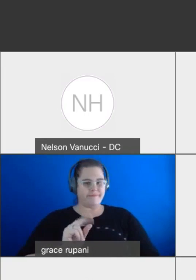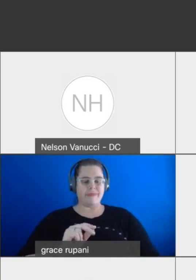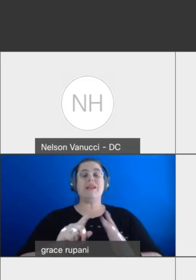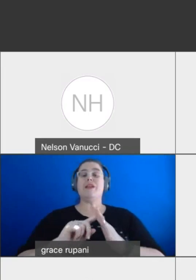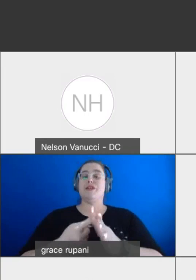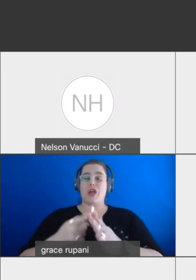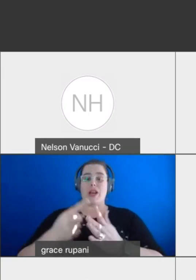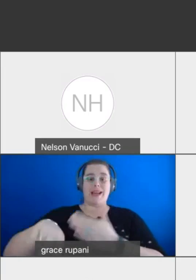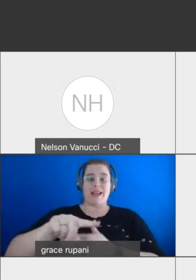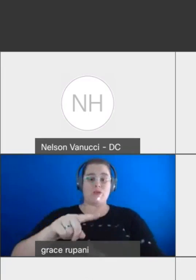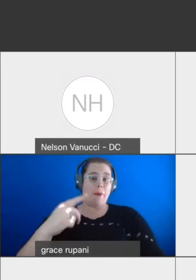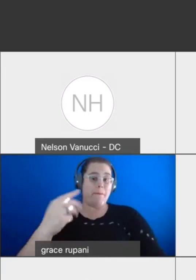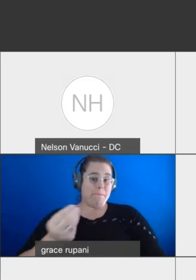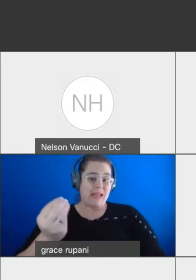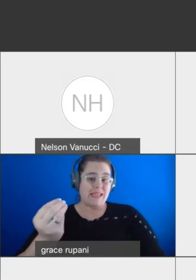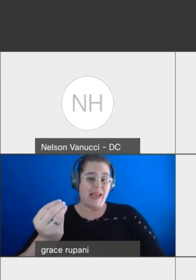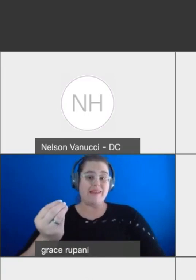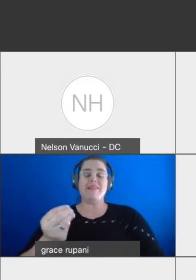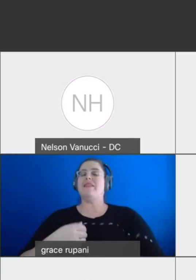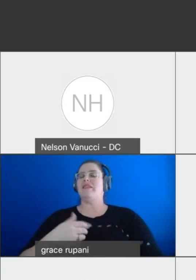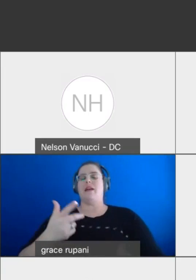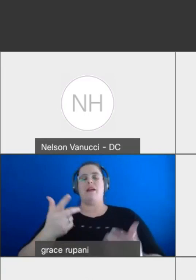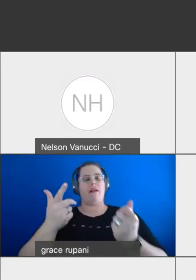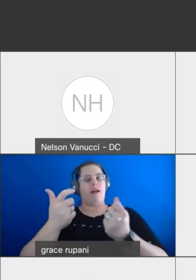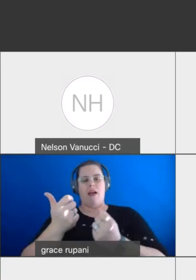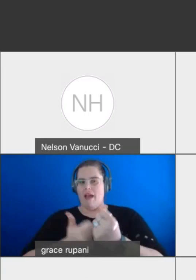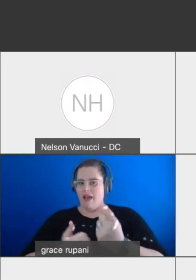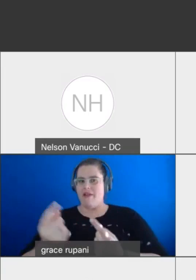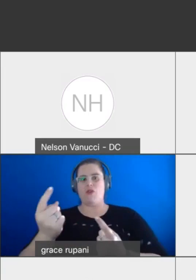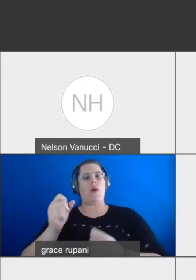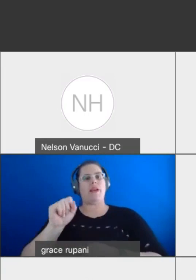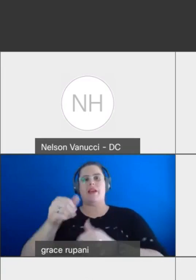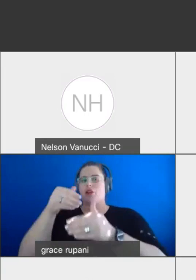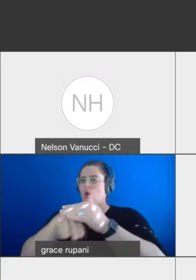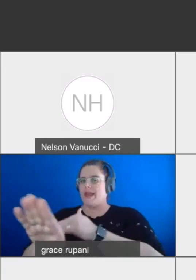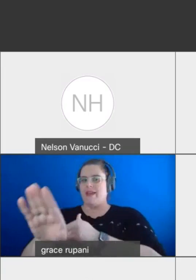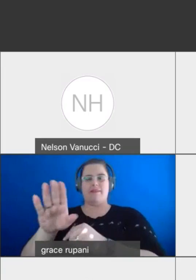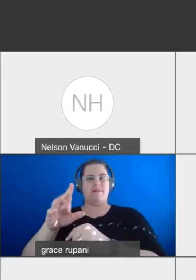register, and you provide information when you register